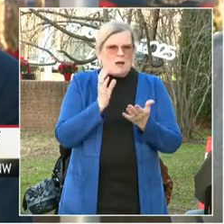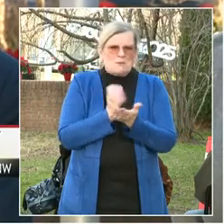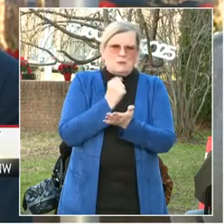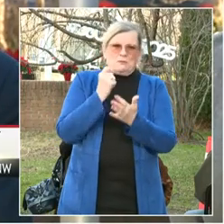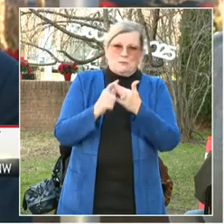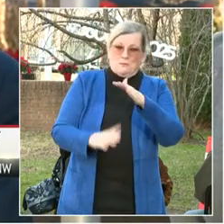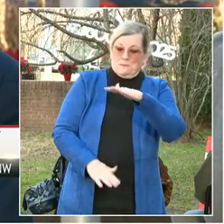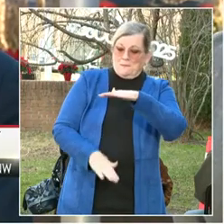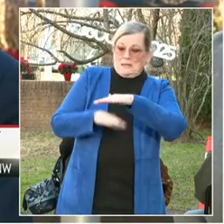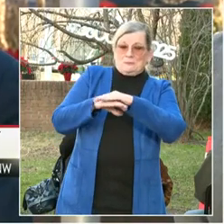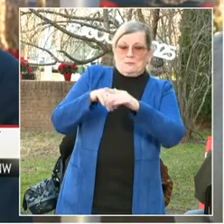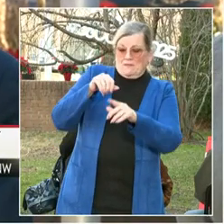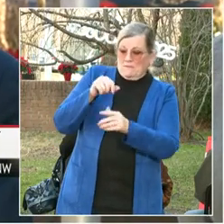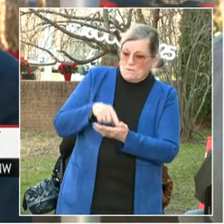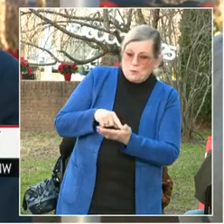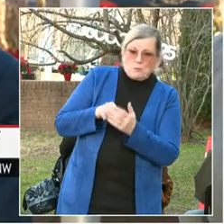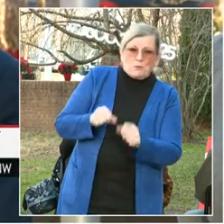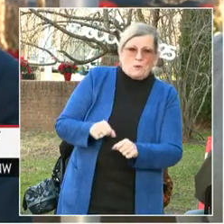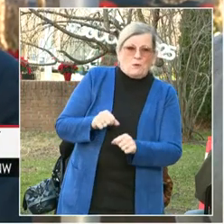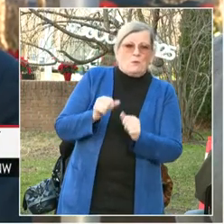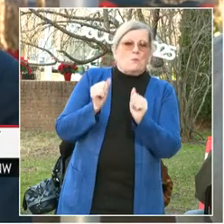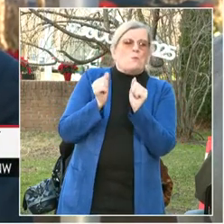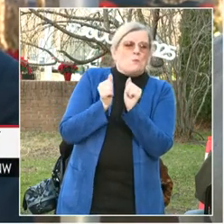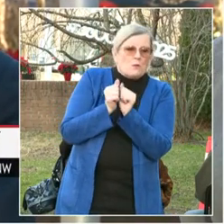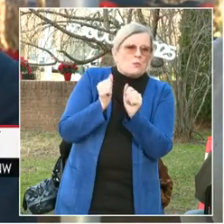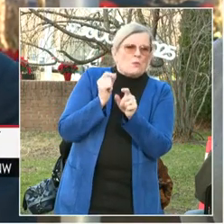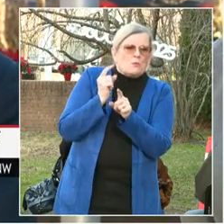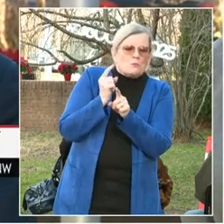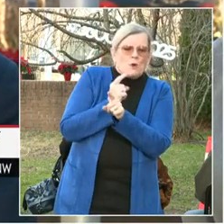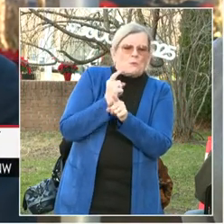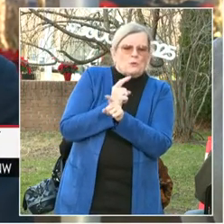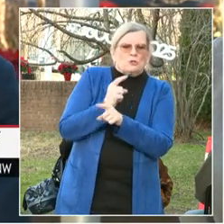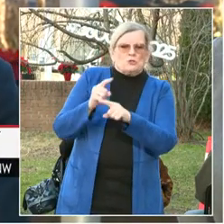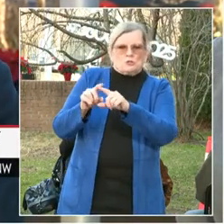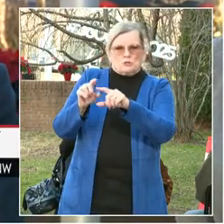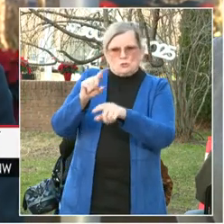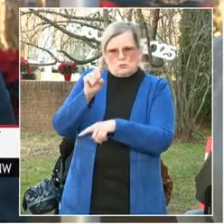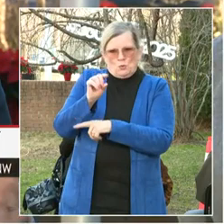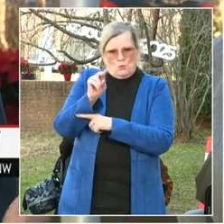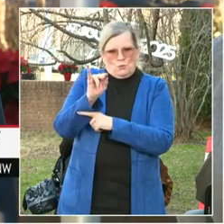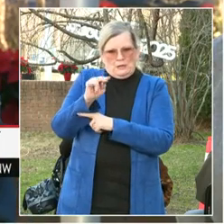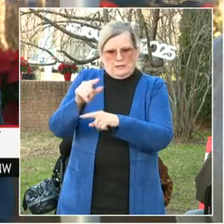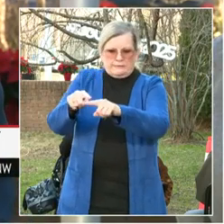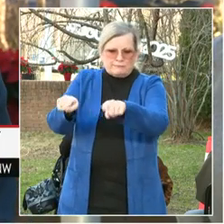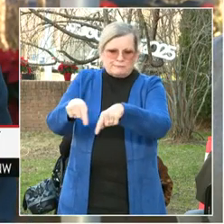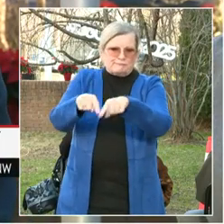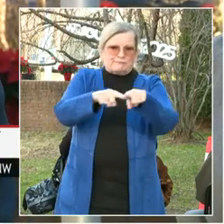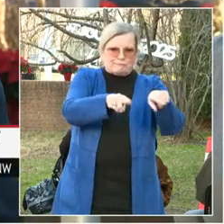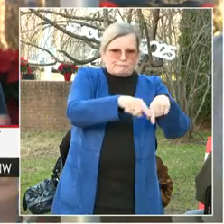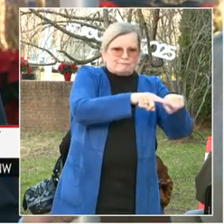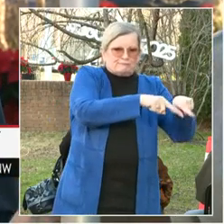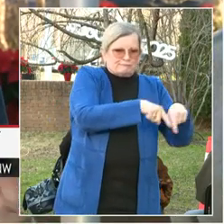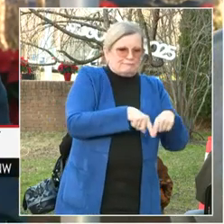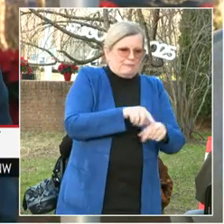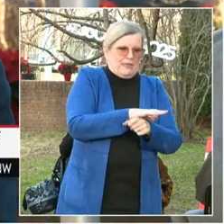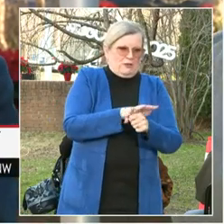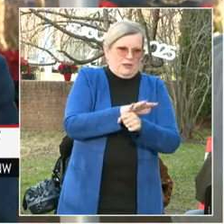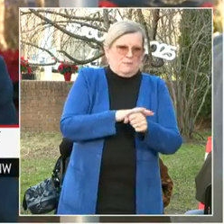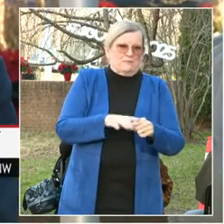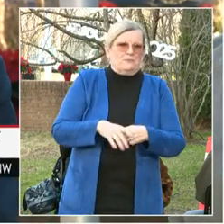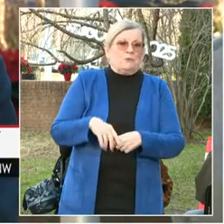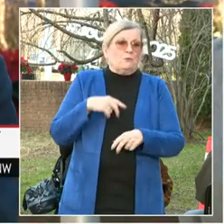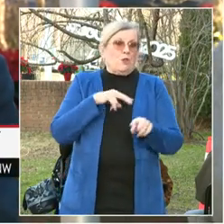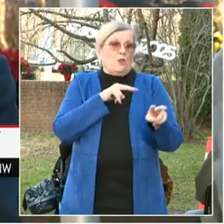zoning along this high opportunity, high and medium density corridor. We look forward to next steps in all of these. In Chevy